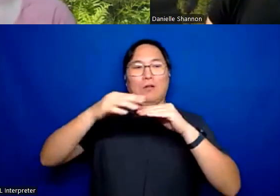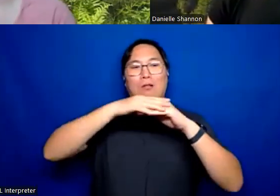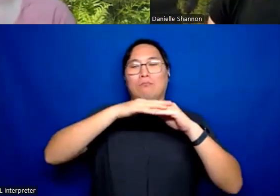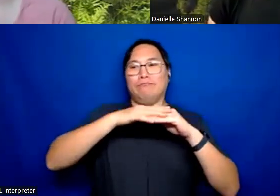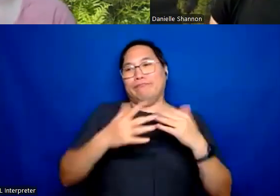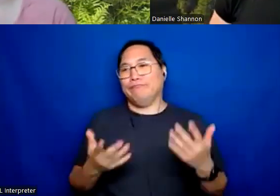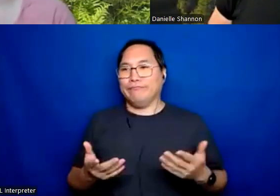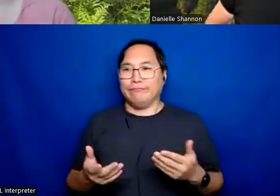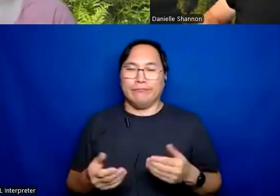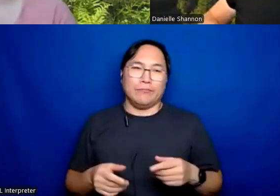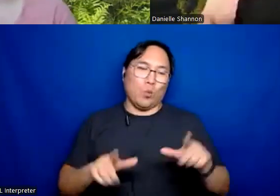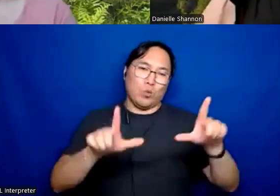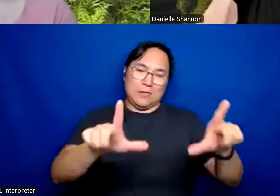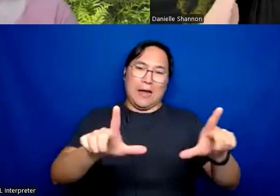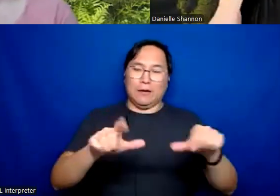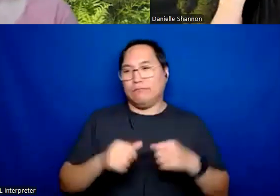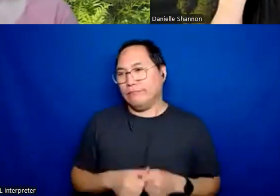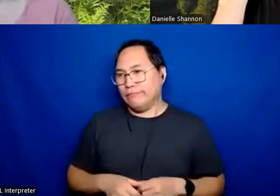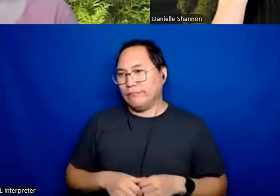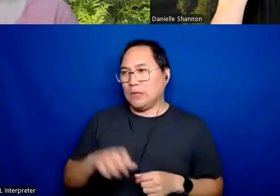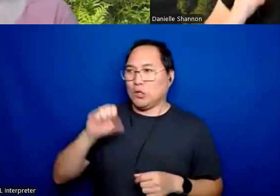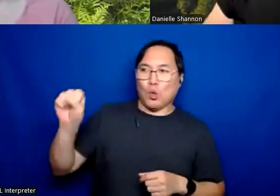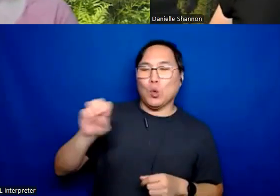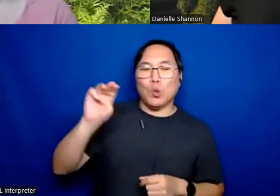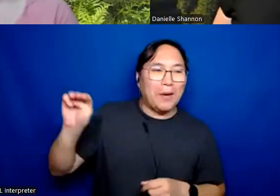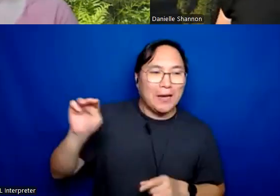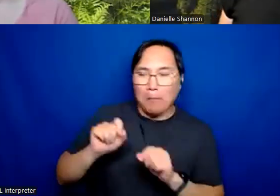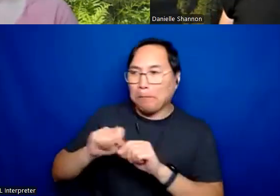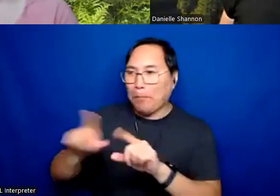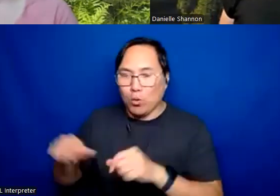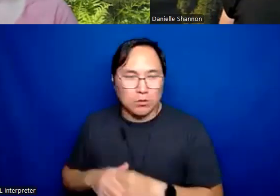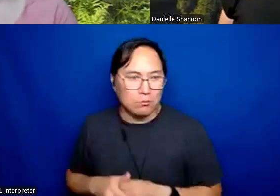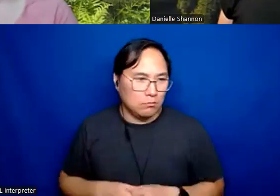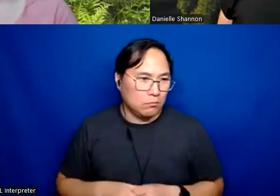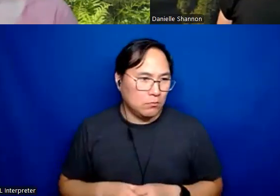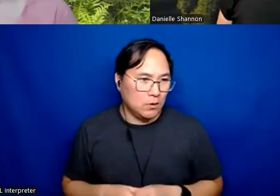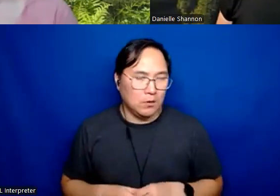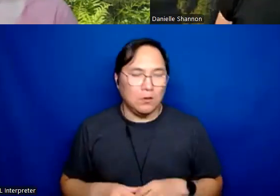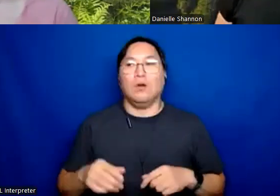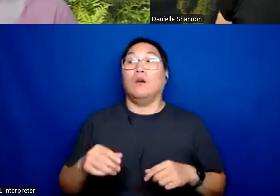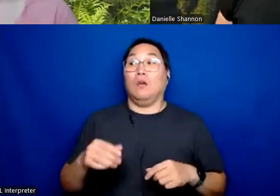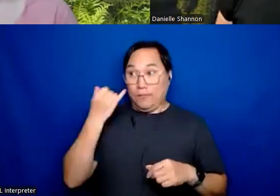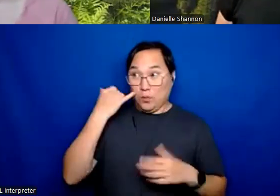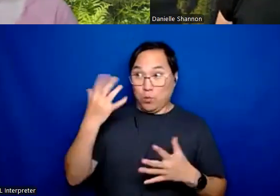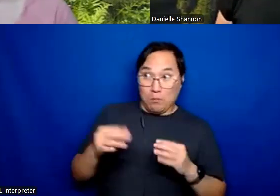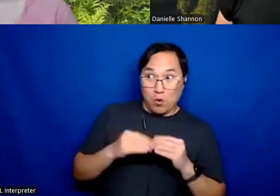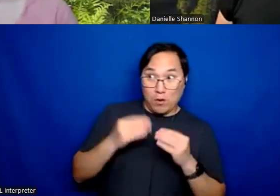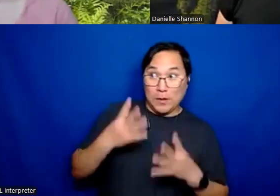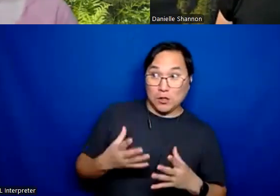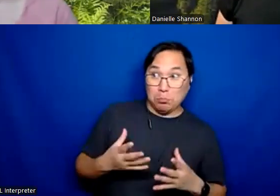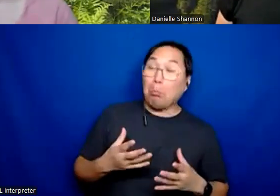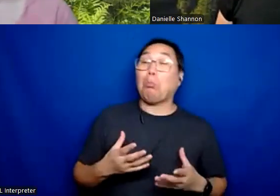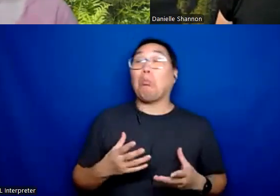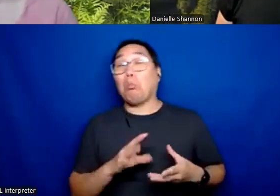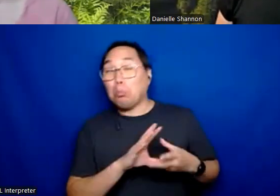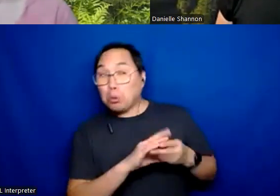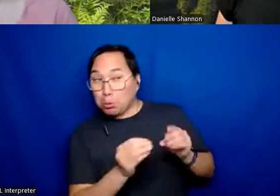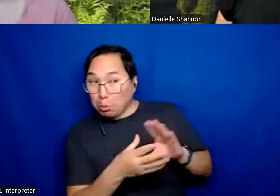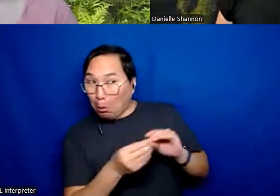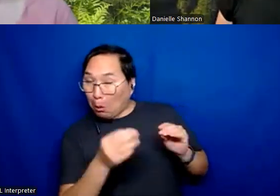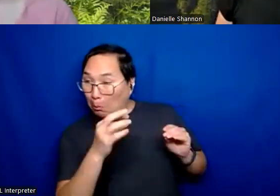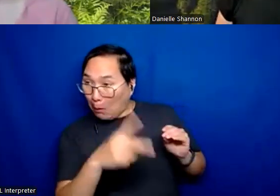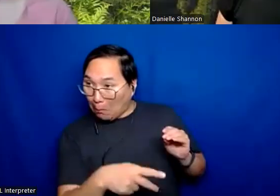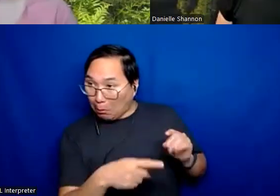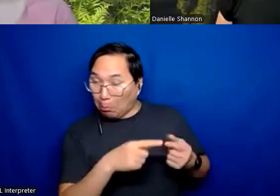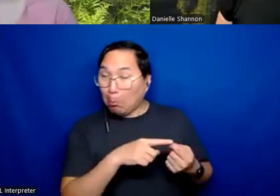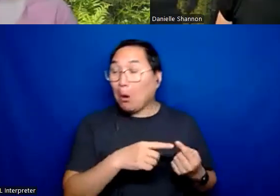something like a sign, or maybe it's a social media post, or it's something like that. And for people who want to go deeper, maybe it's a story map. And for the people who want to go